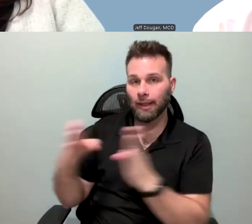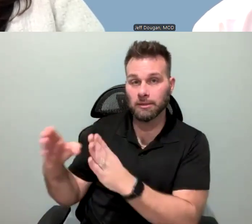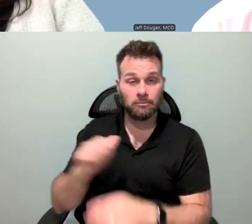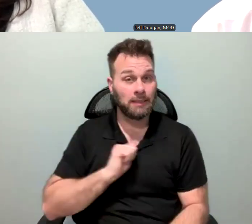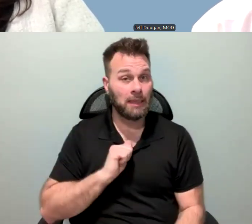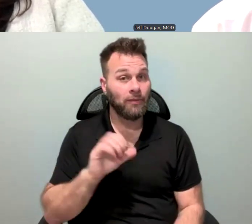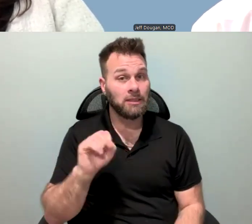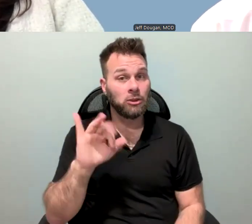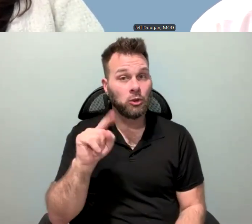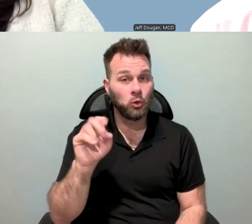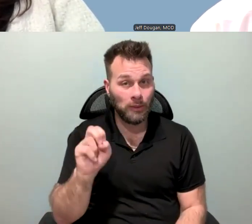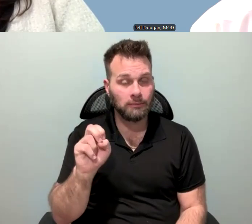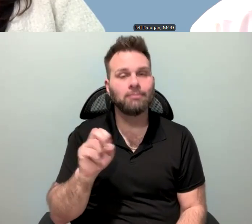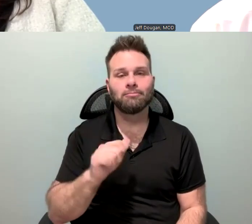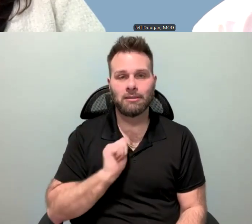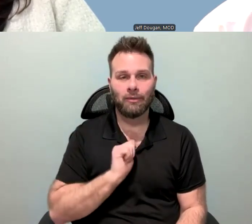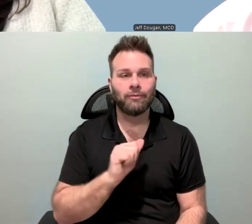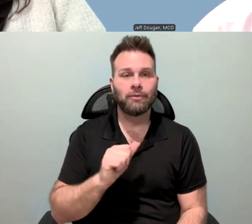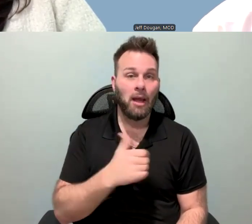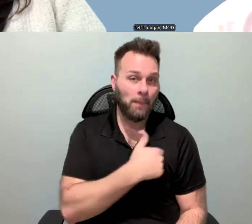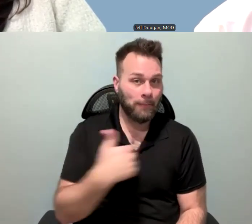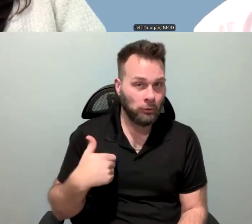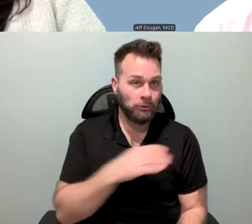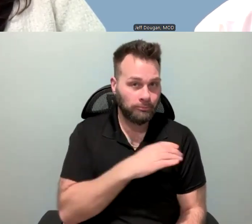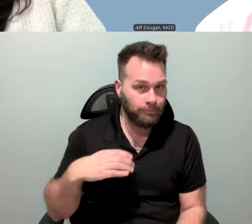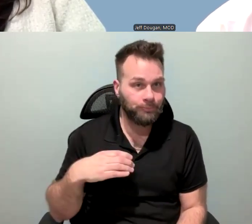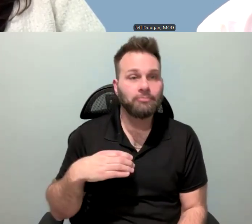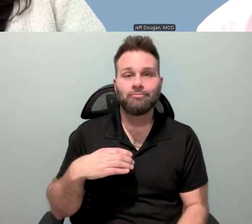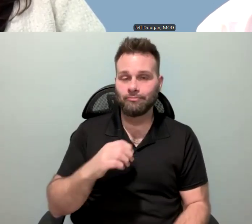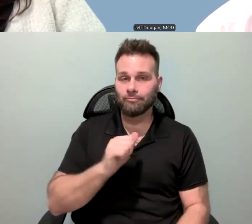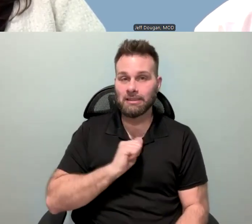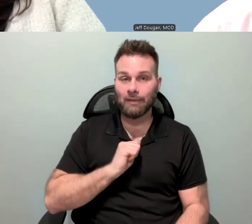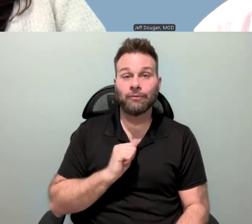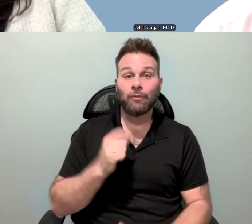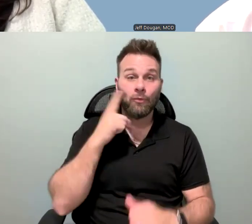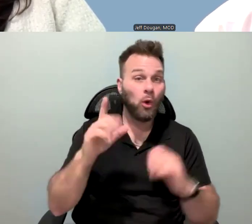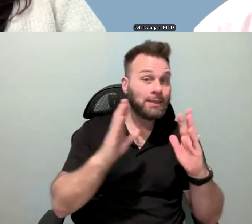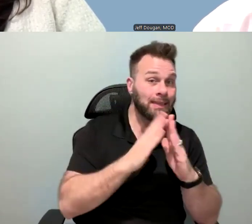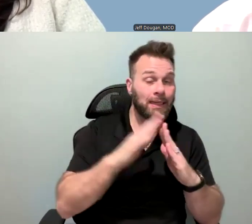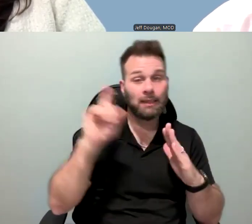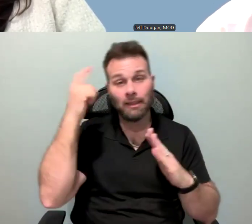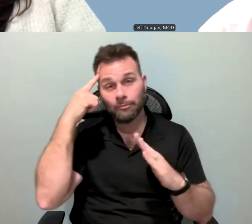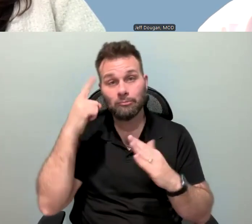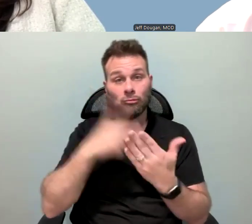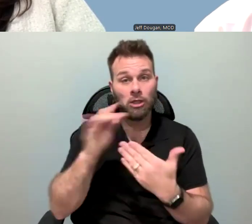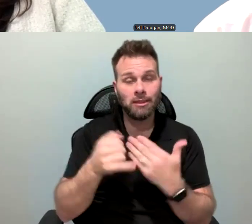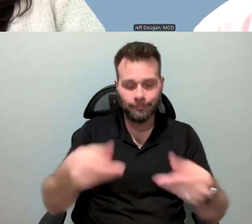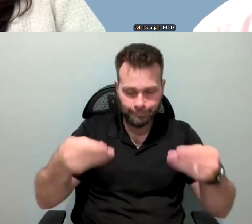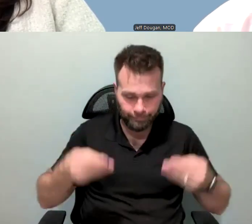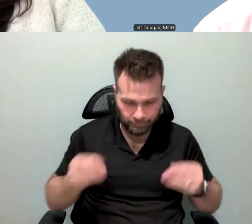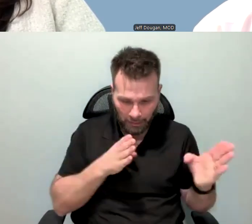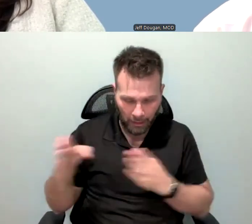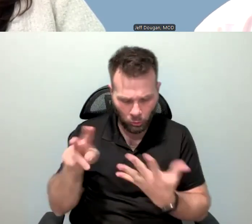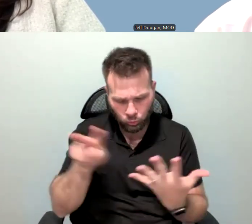member myself, I am the person that reviews the plans for city and municipal projects that happen. So I provide feedback back